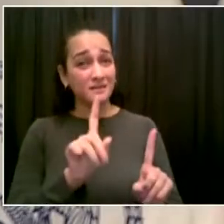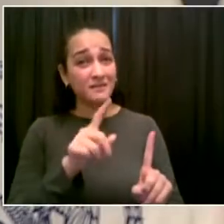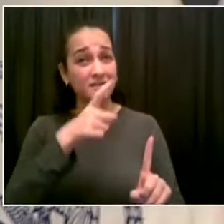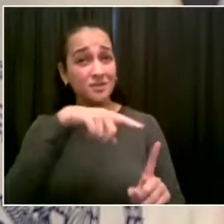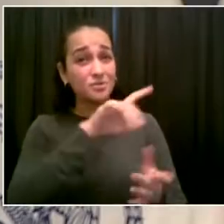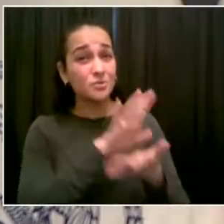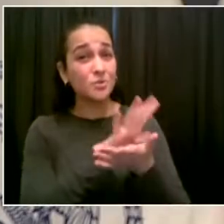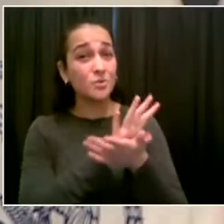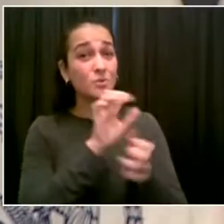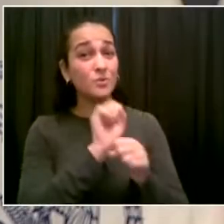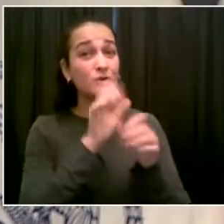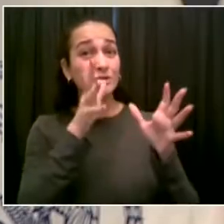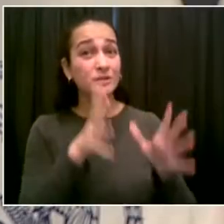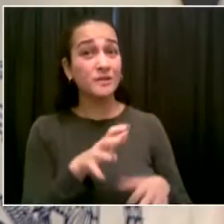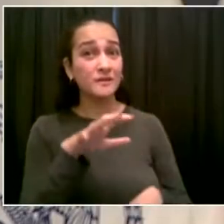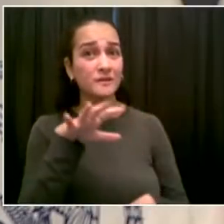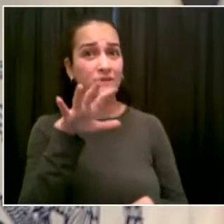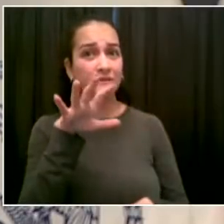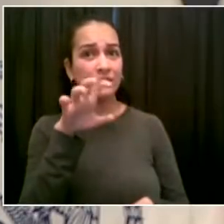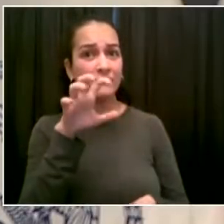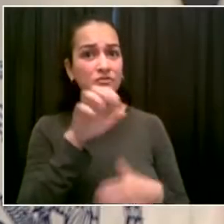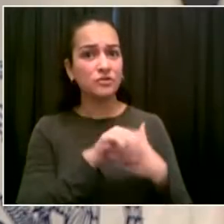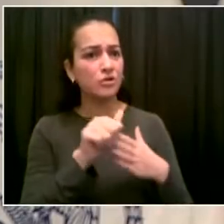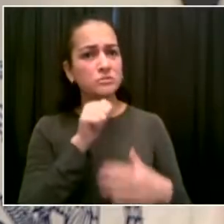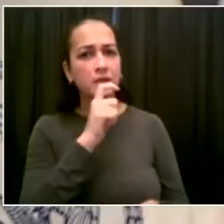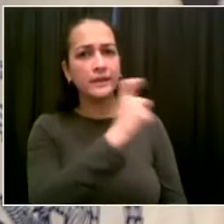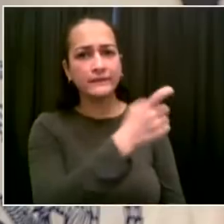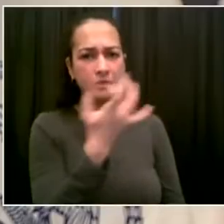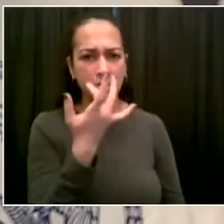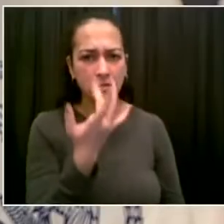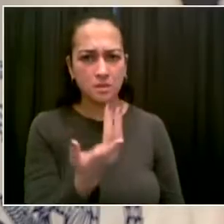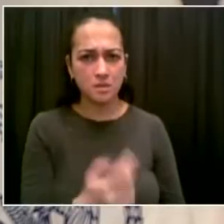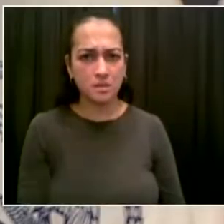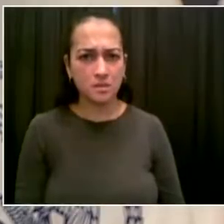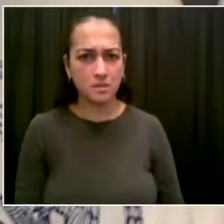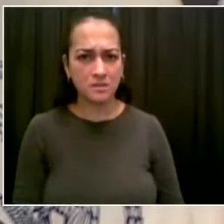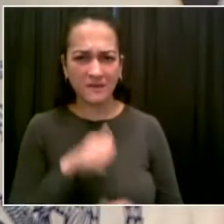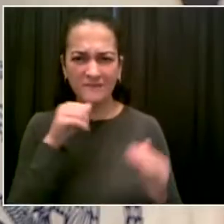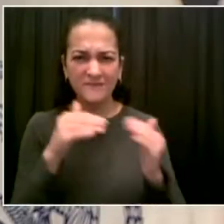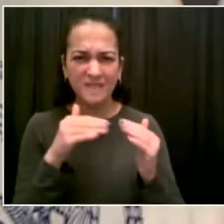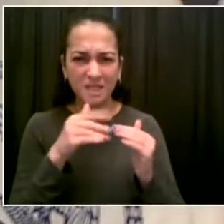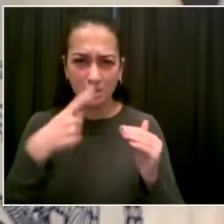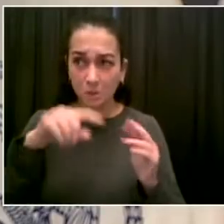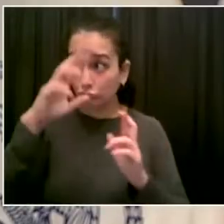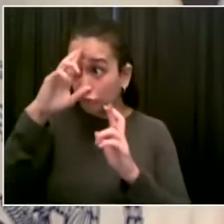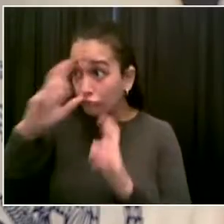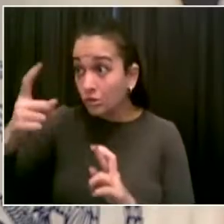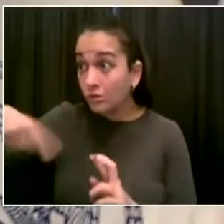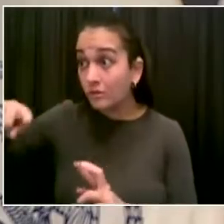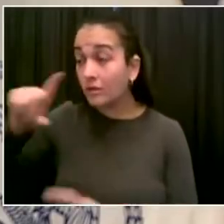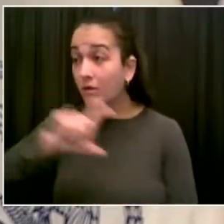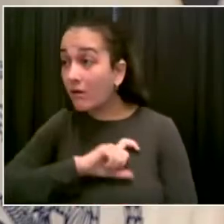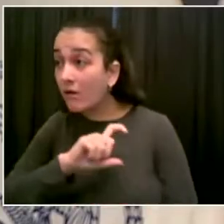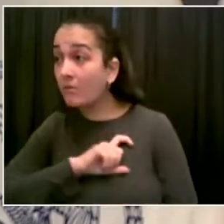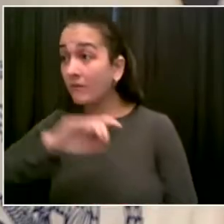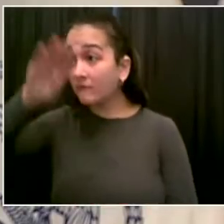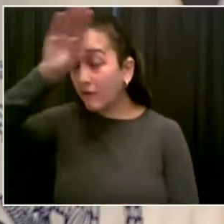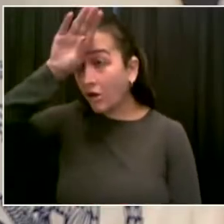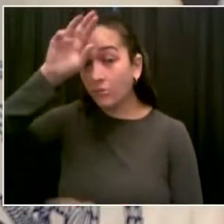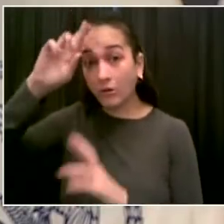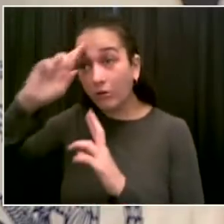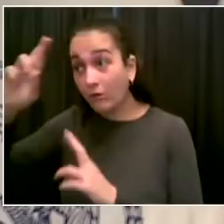it to cops, firefighters, and other employees when you didn't offer it to school workers? I